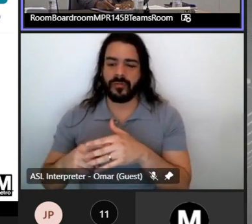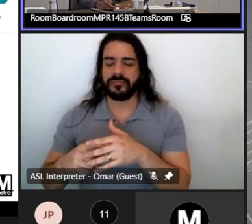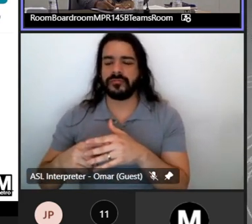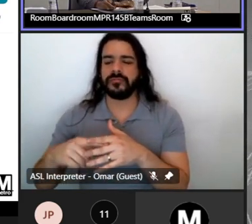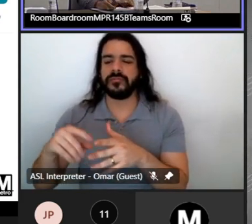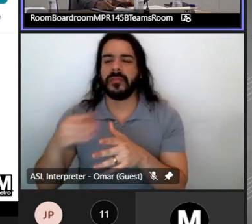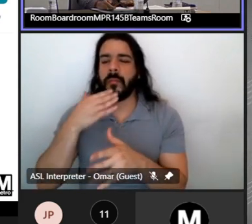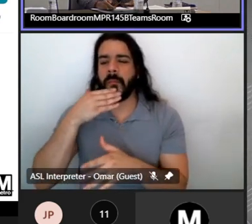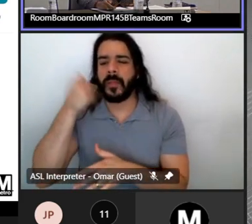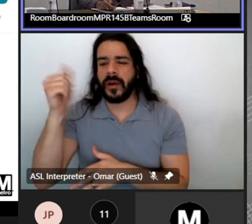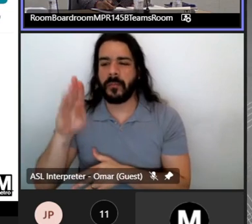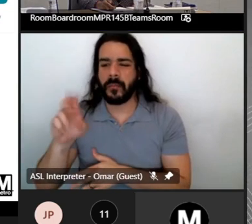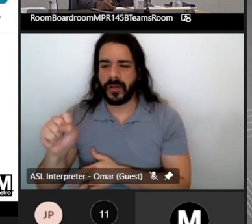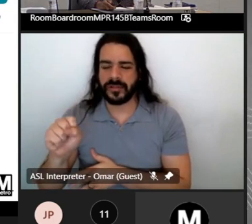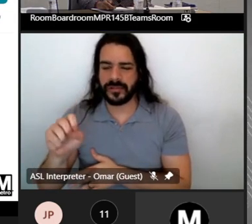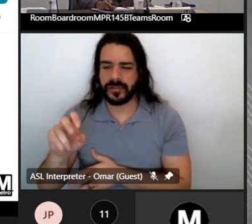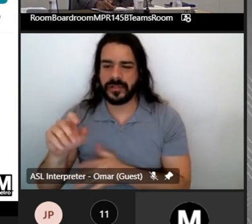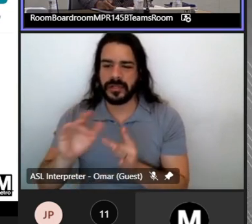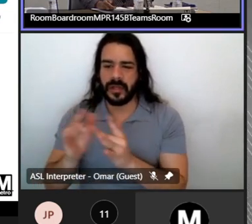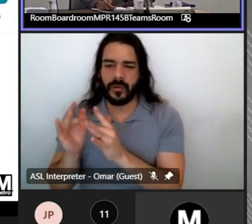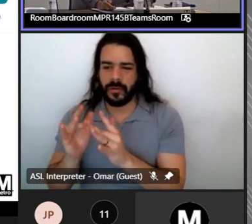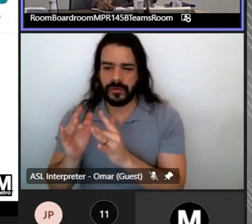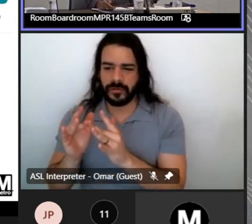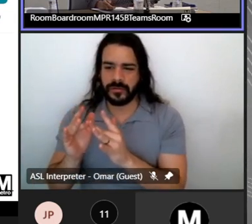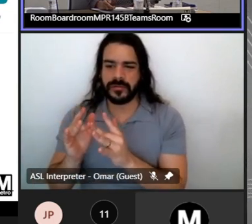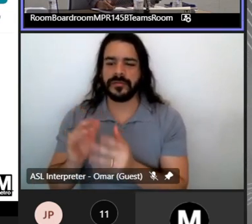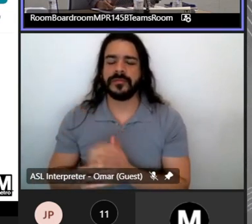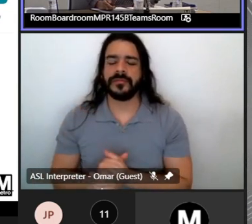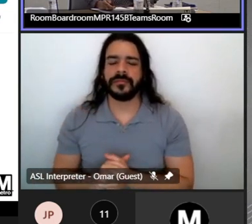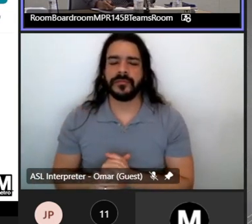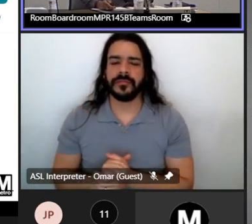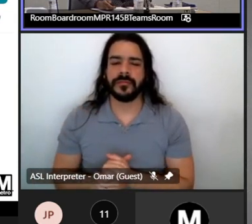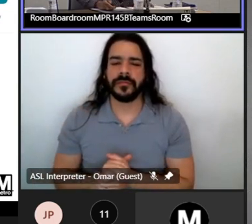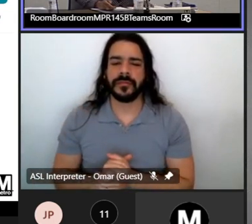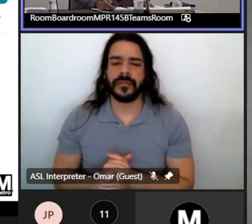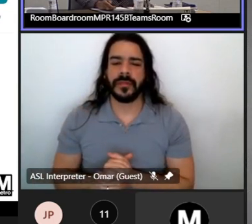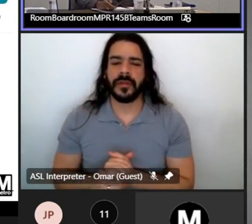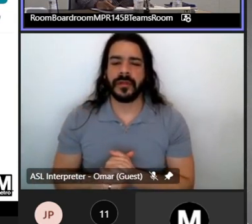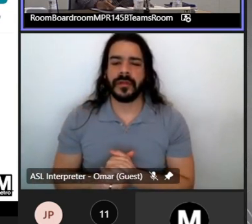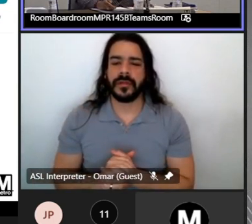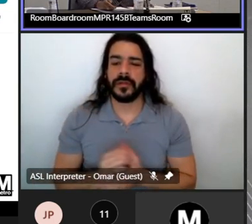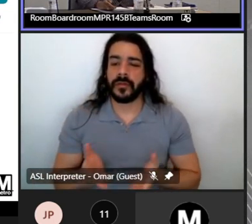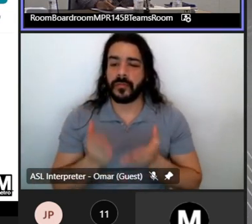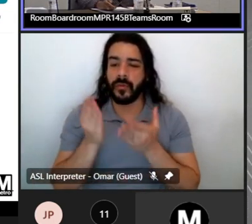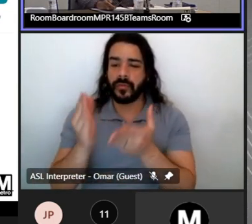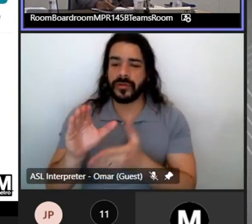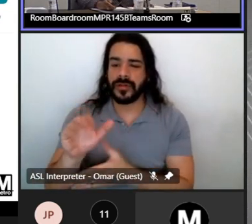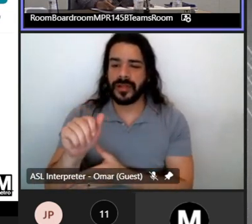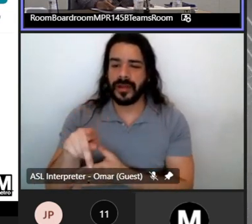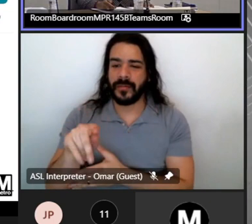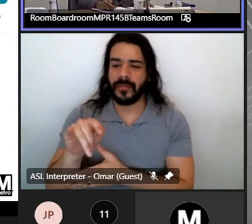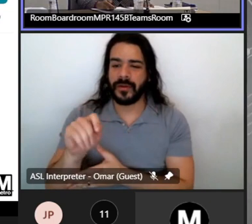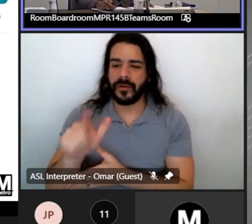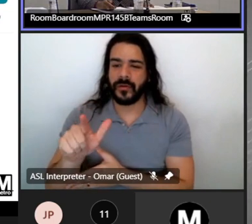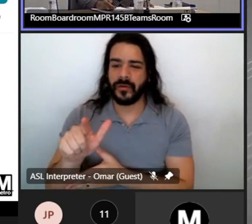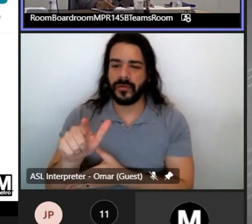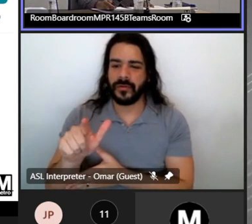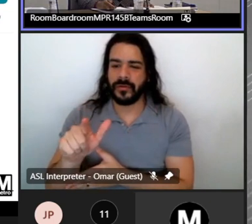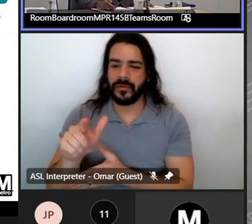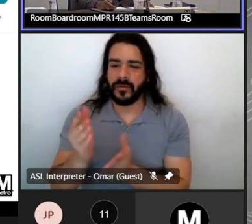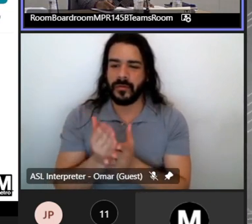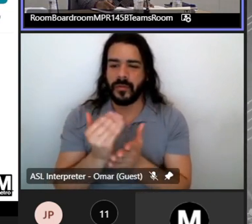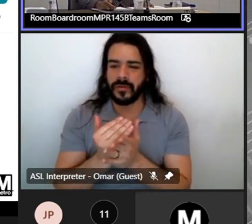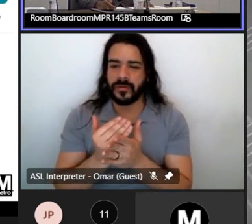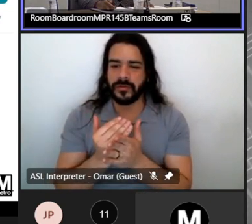Bus Network redesign, and funds crisis intervention specialists. The proposed capital budget funds